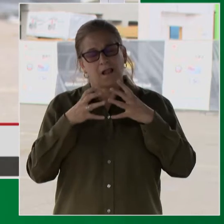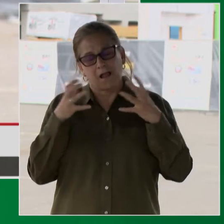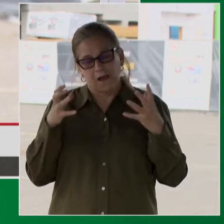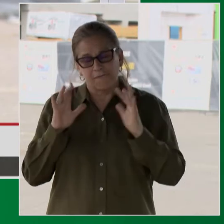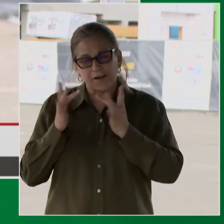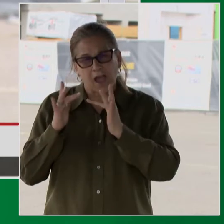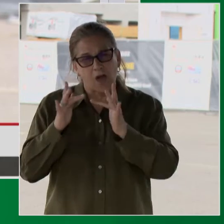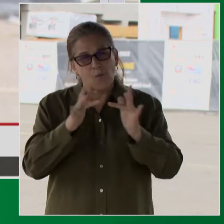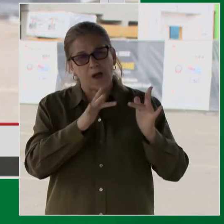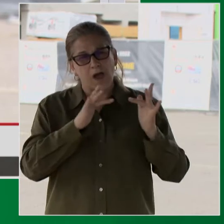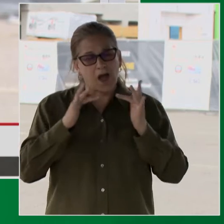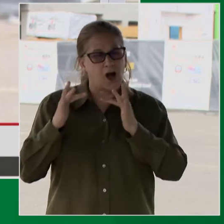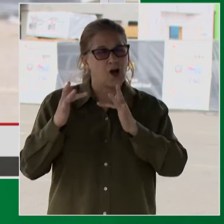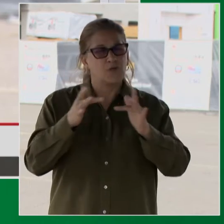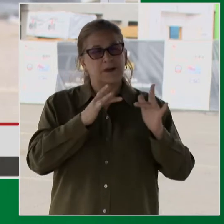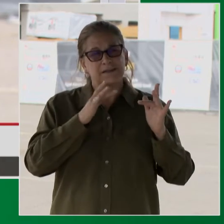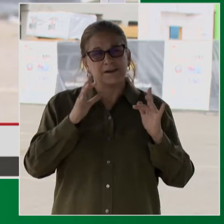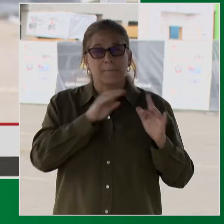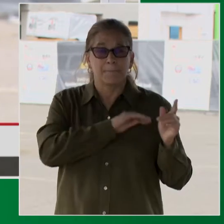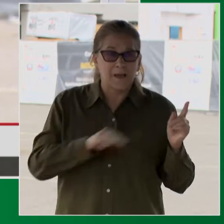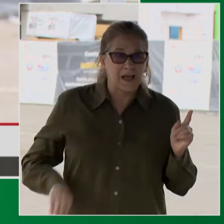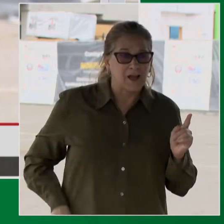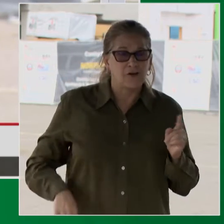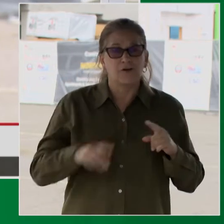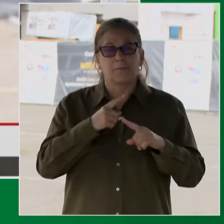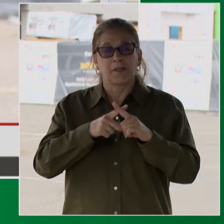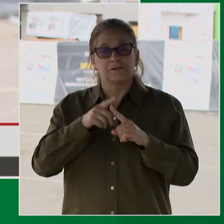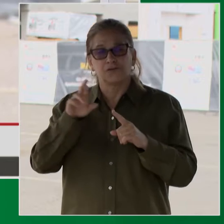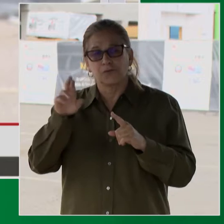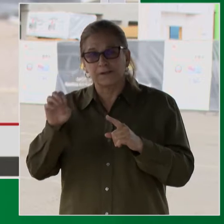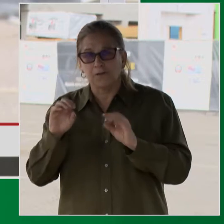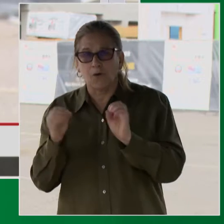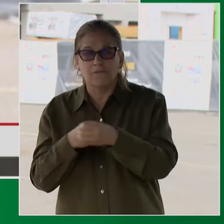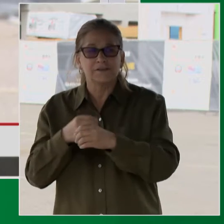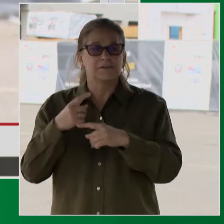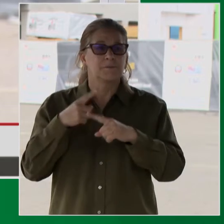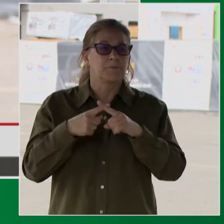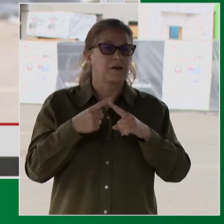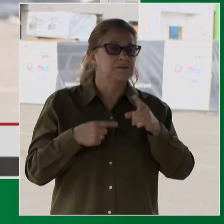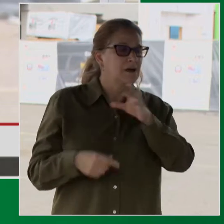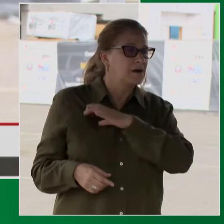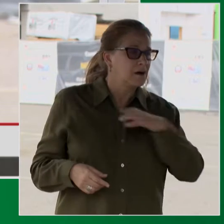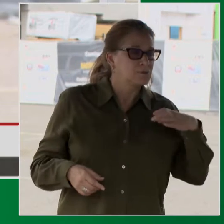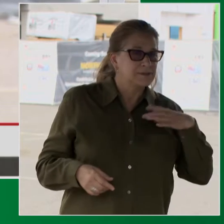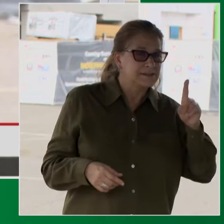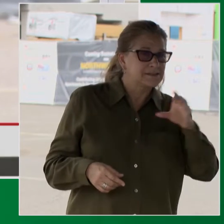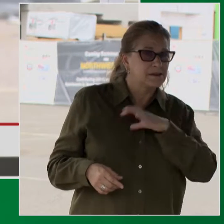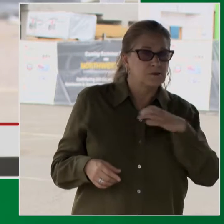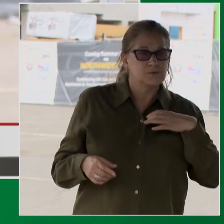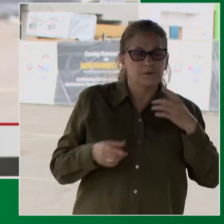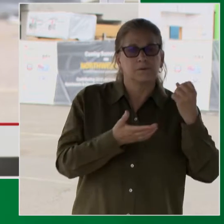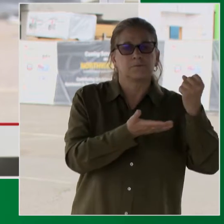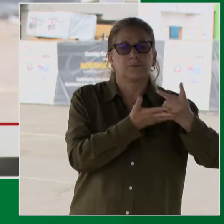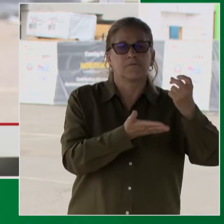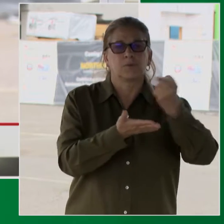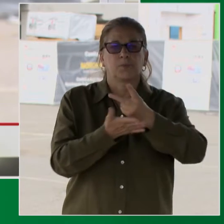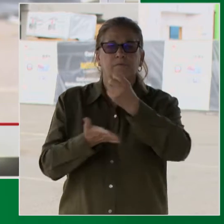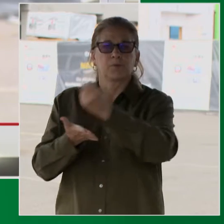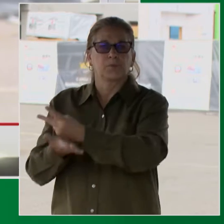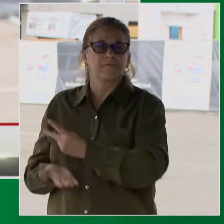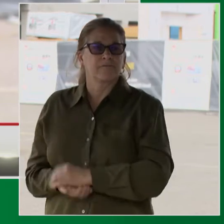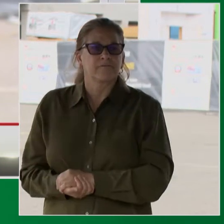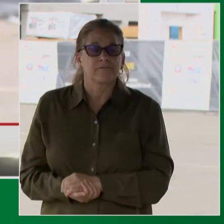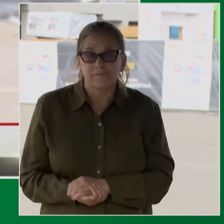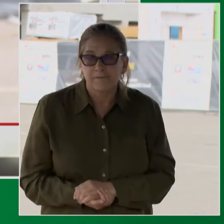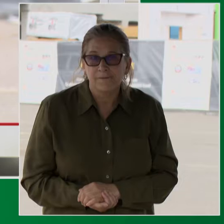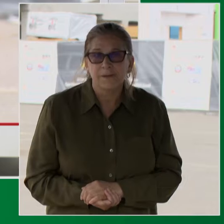both by the mayor and the Office of Planning, but also council. So it has been approved at every level by the mayor, by the council.